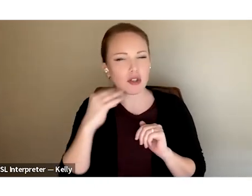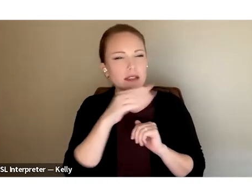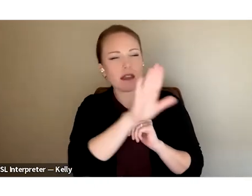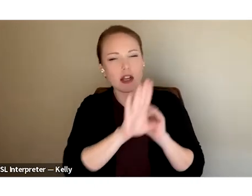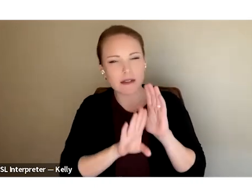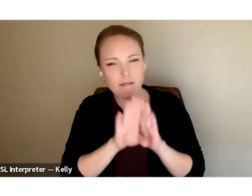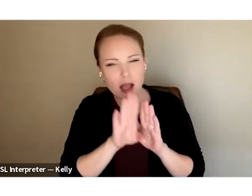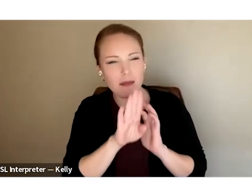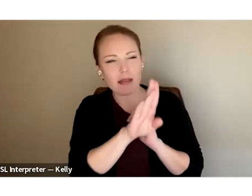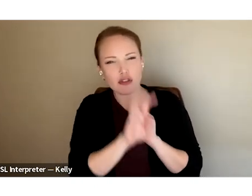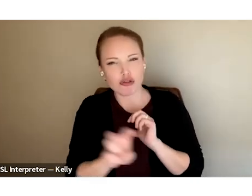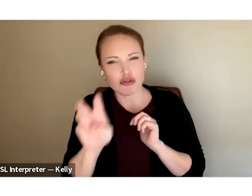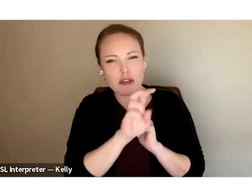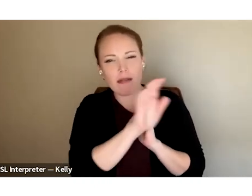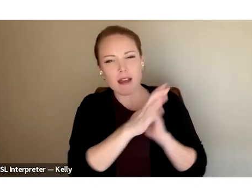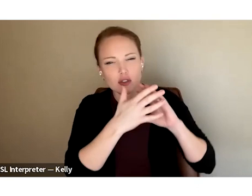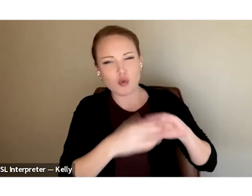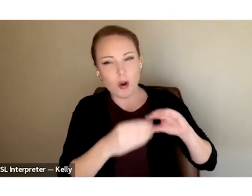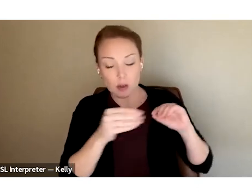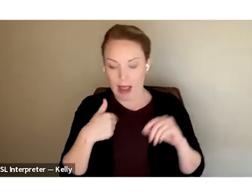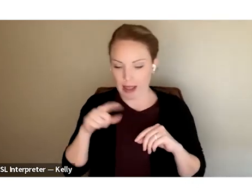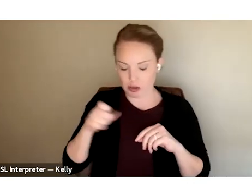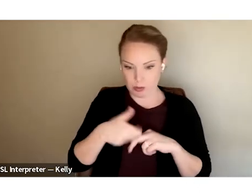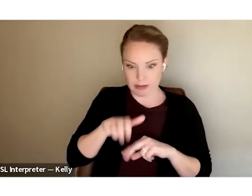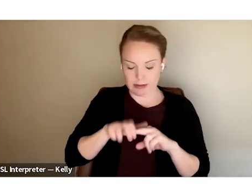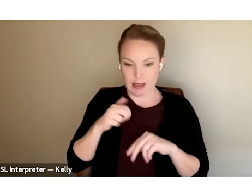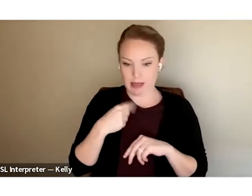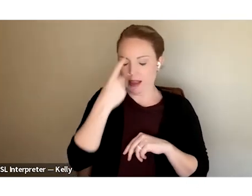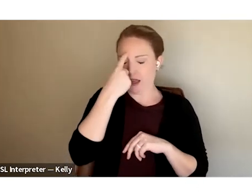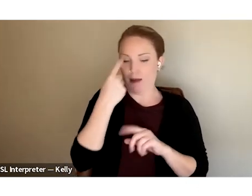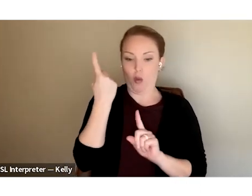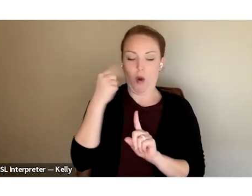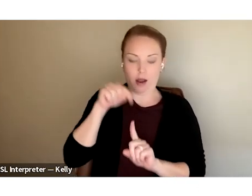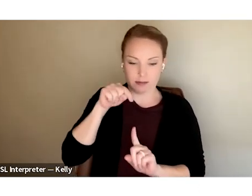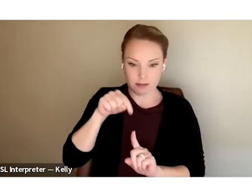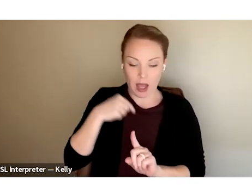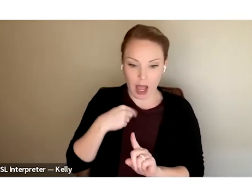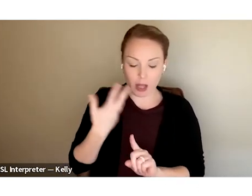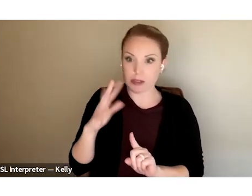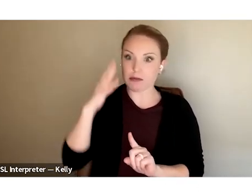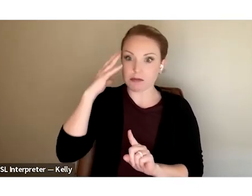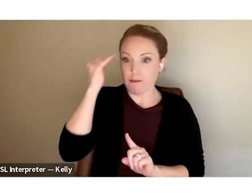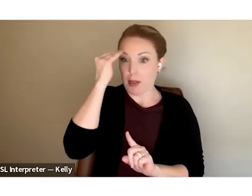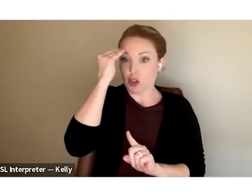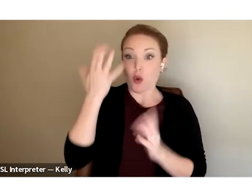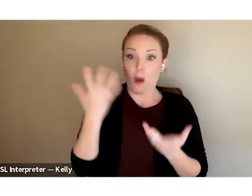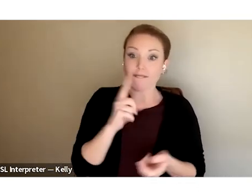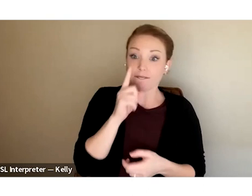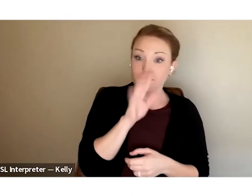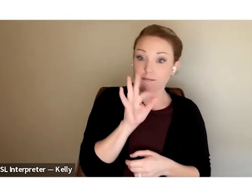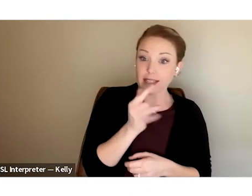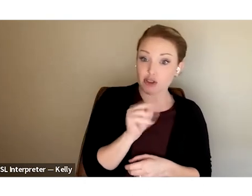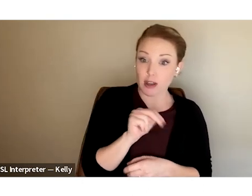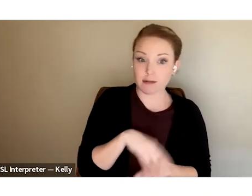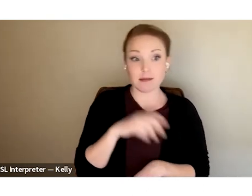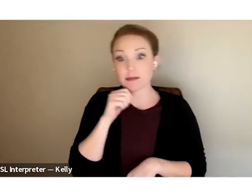their story. And so I had to sit and think about a medium that I was more familiar with, fiction and nonfiction. What would it be like